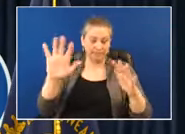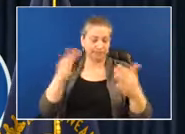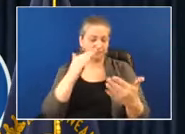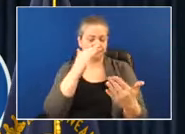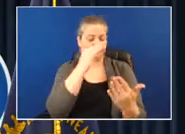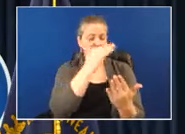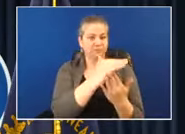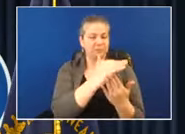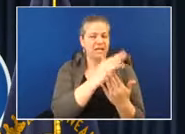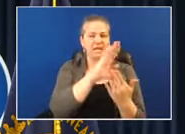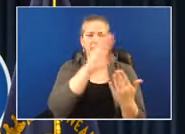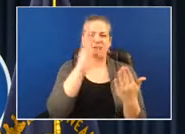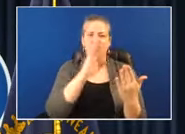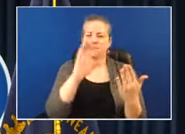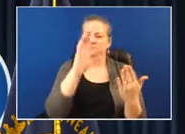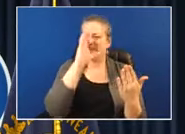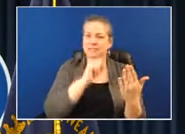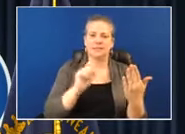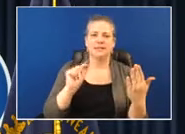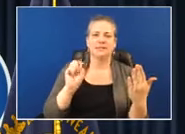misses one of these, Tom Latek. Thank you,